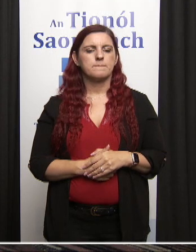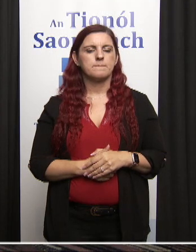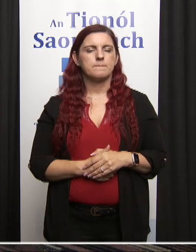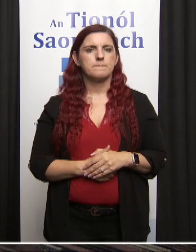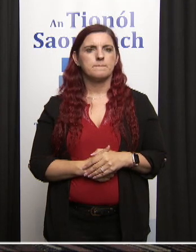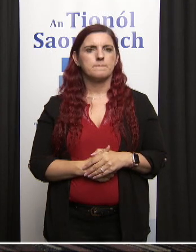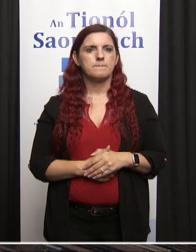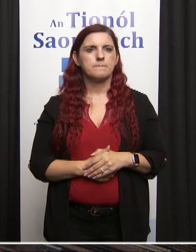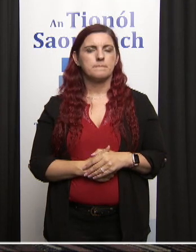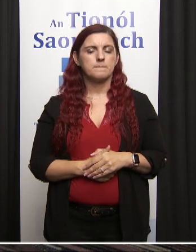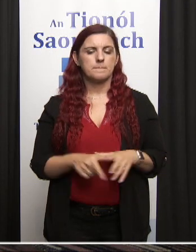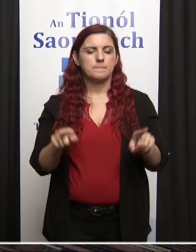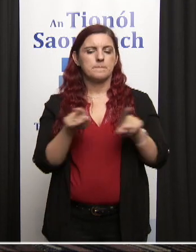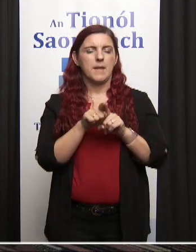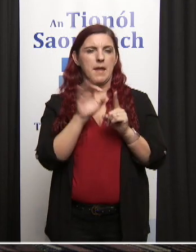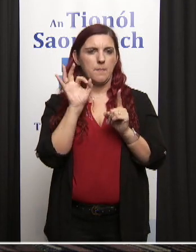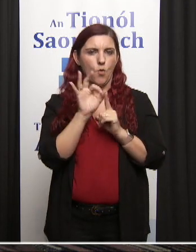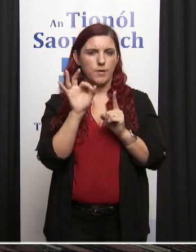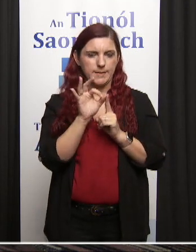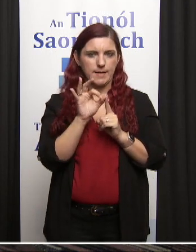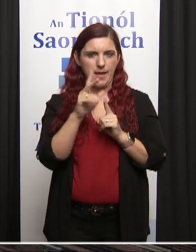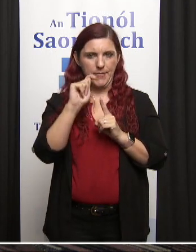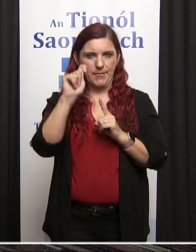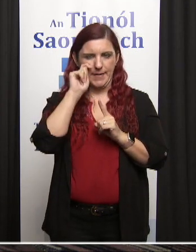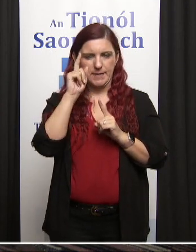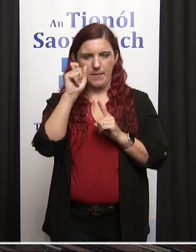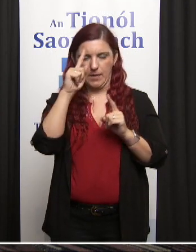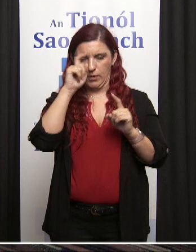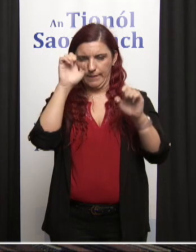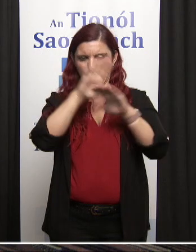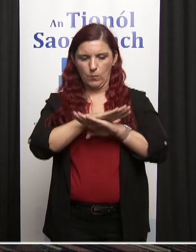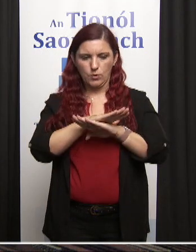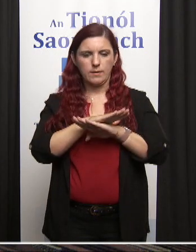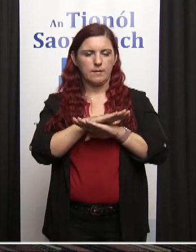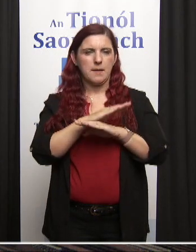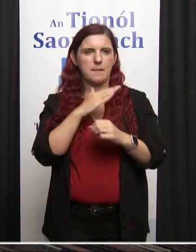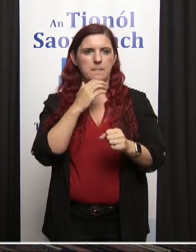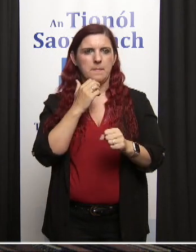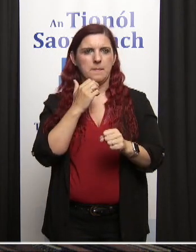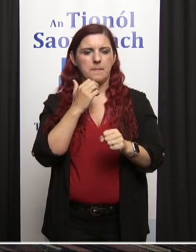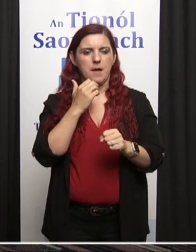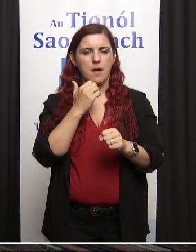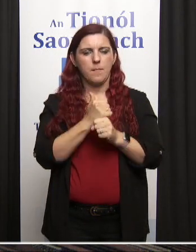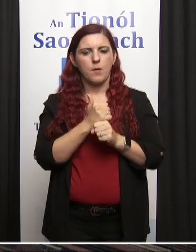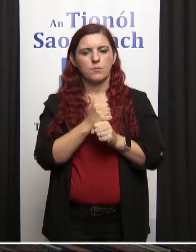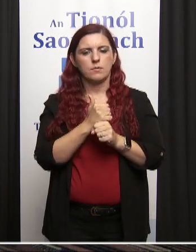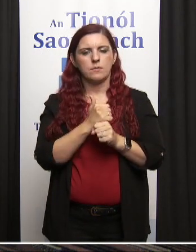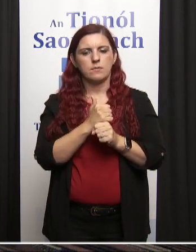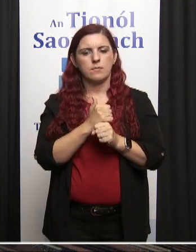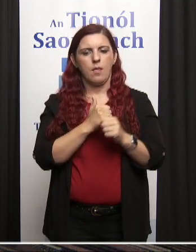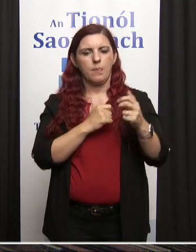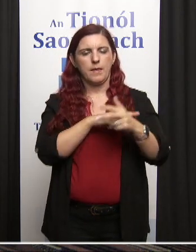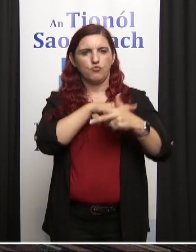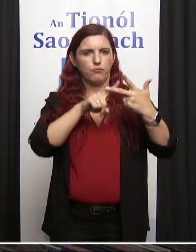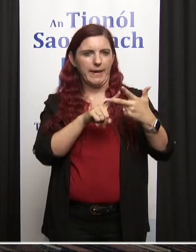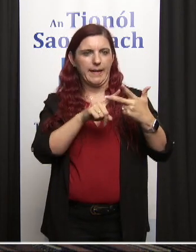Yeah, just on the same point, I think there was a bit of confusion at our table about when we were presented these 3 ballots, and one of the things